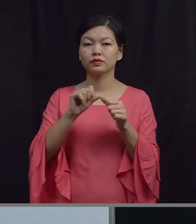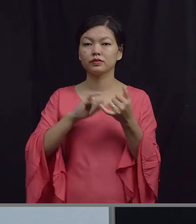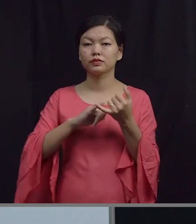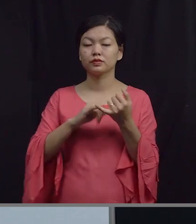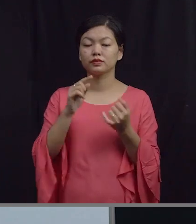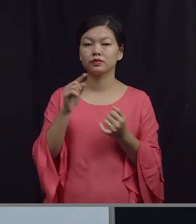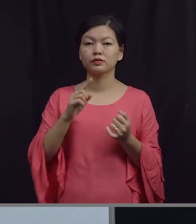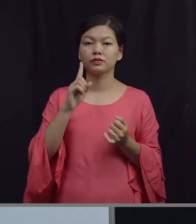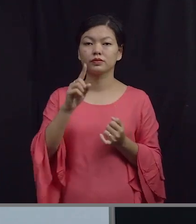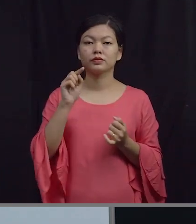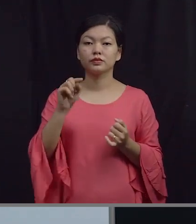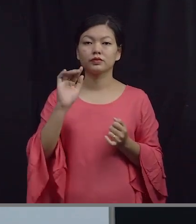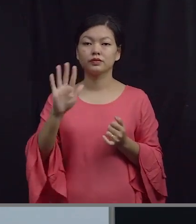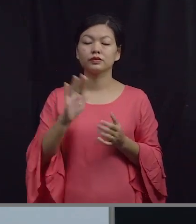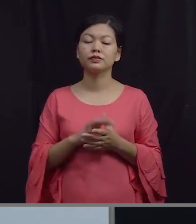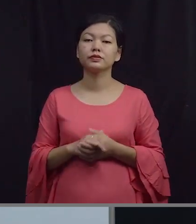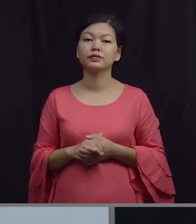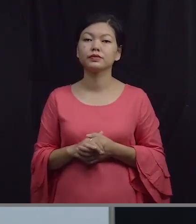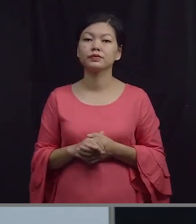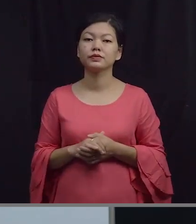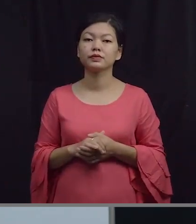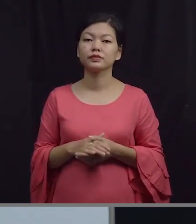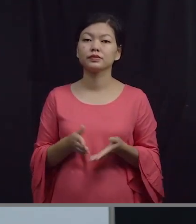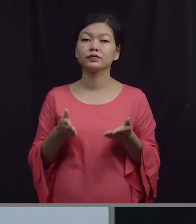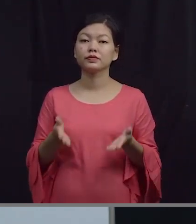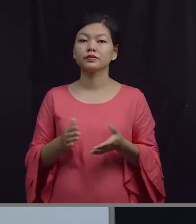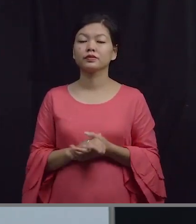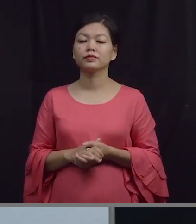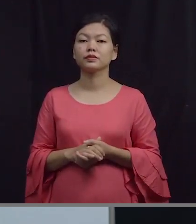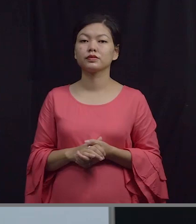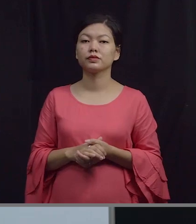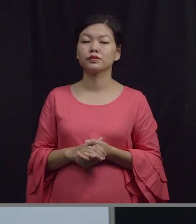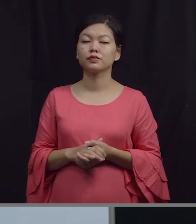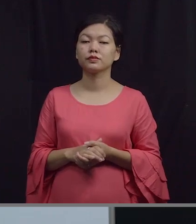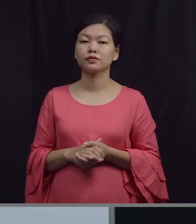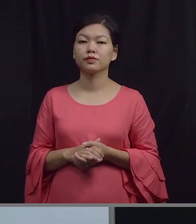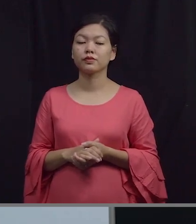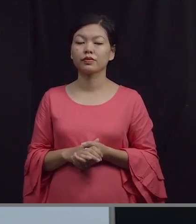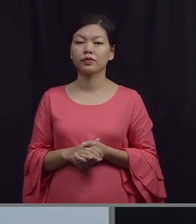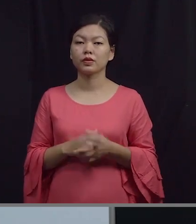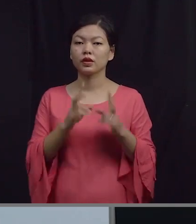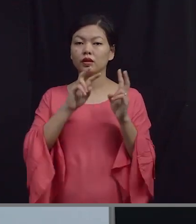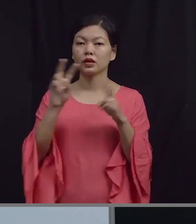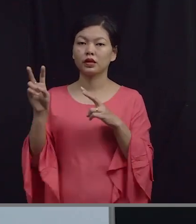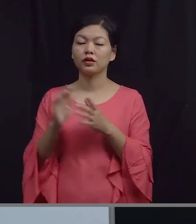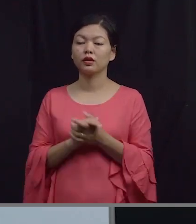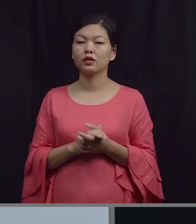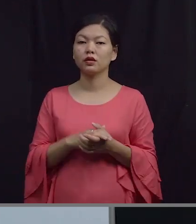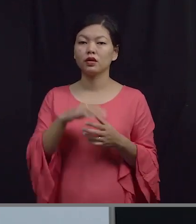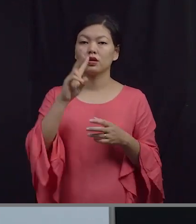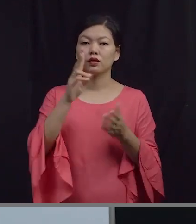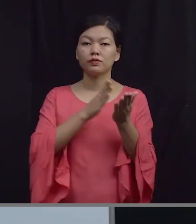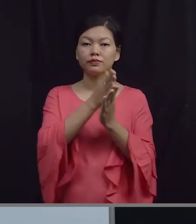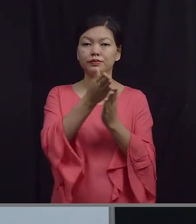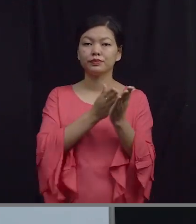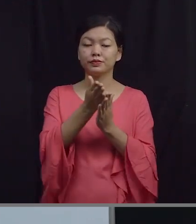much? 1.5. Okay. So now, first dear student, now you see, okay, so we have given two medium, one is air